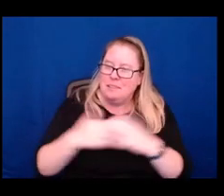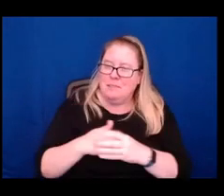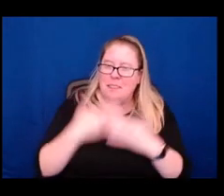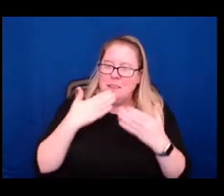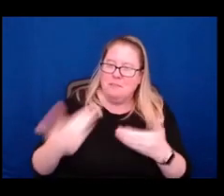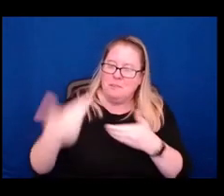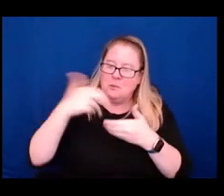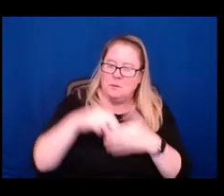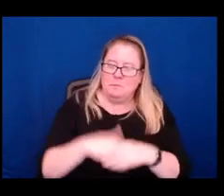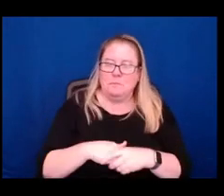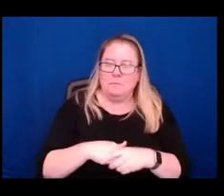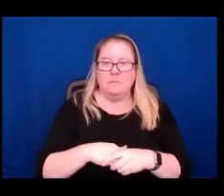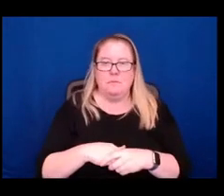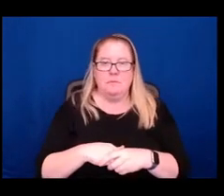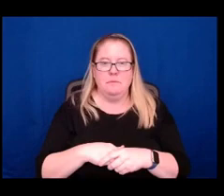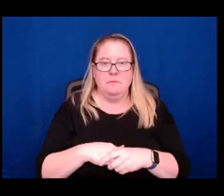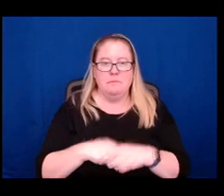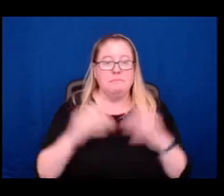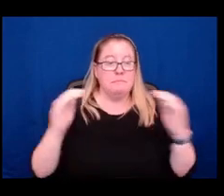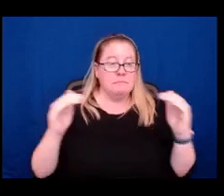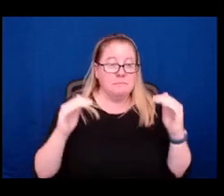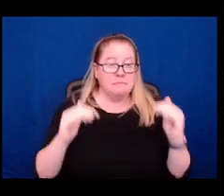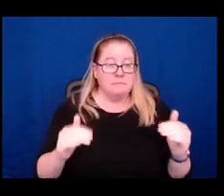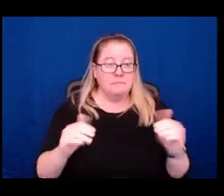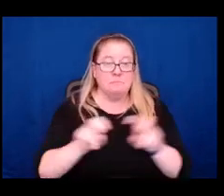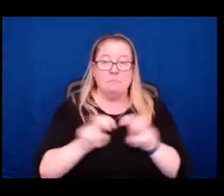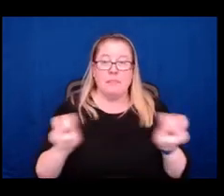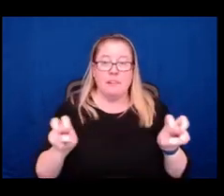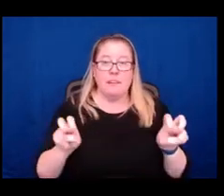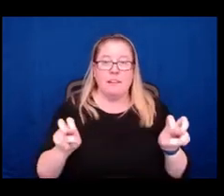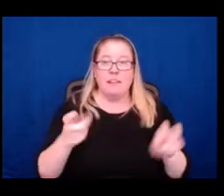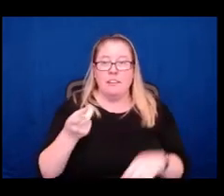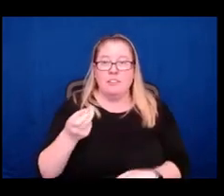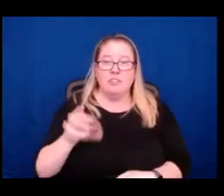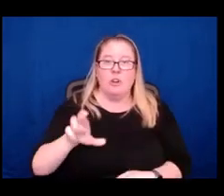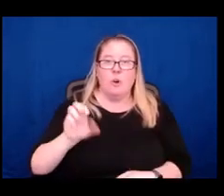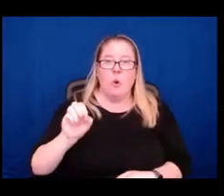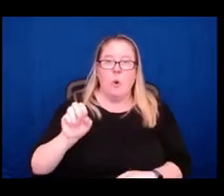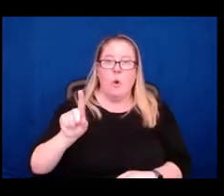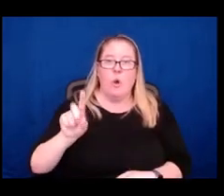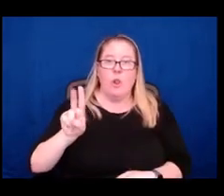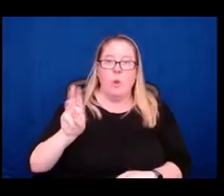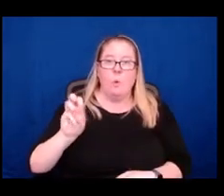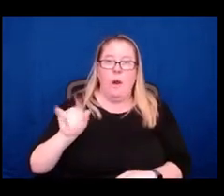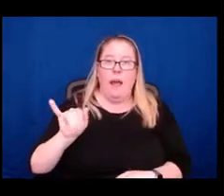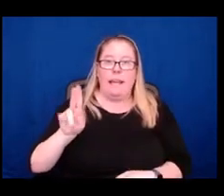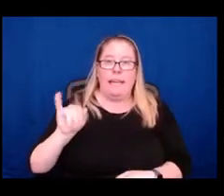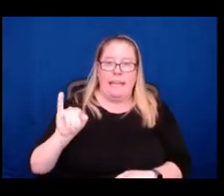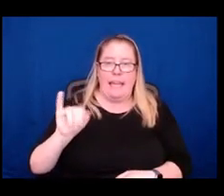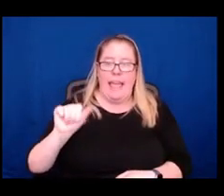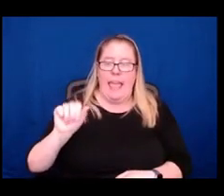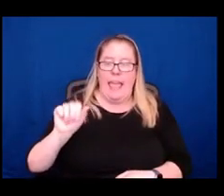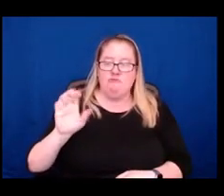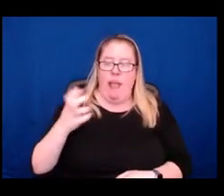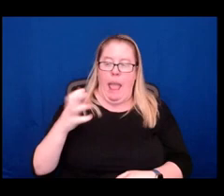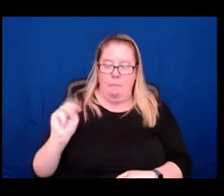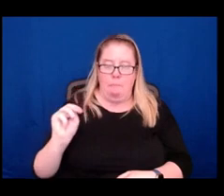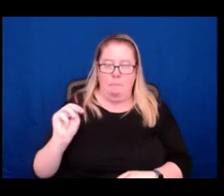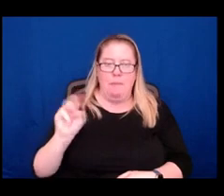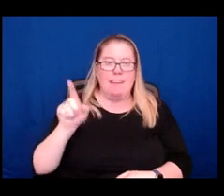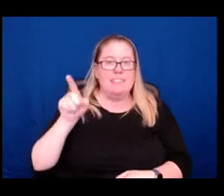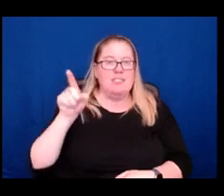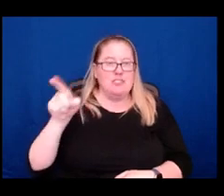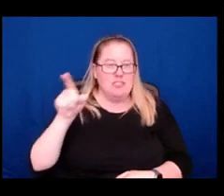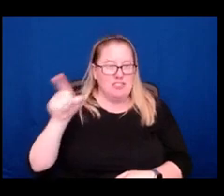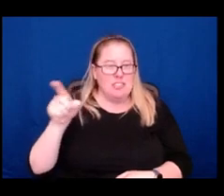us. Next on our panel is Dr. Olawuyeni Abraham. She's the founder of Triggered Pelvic